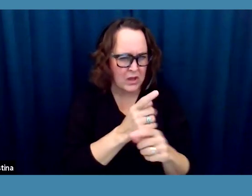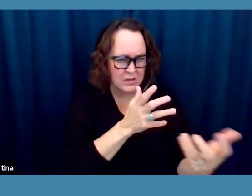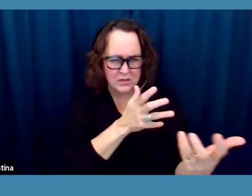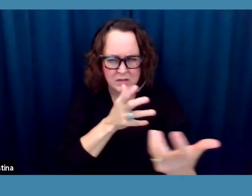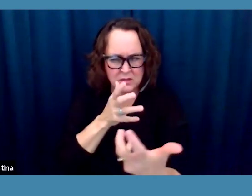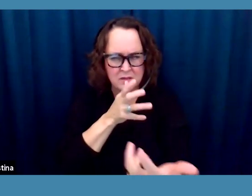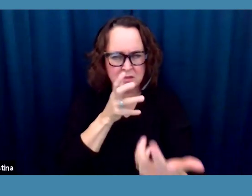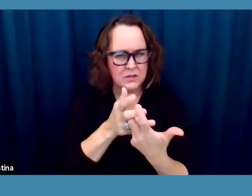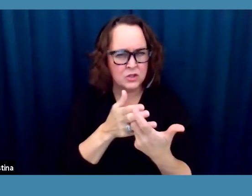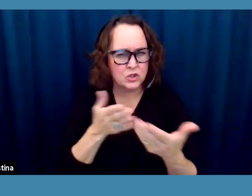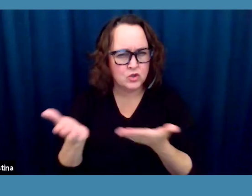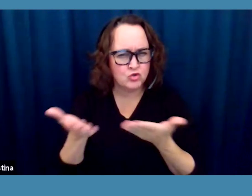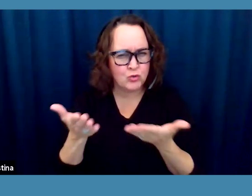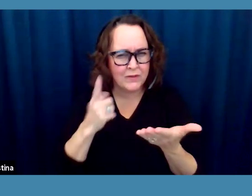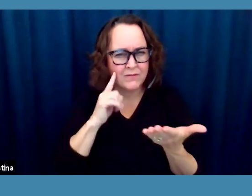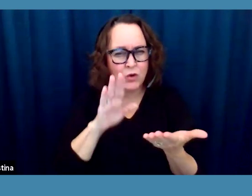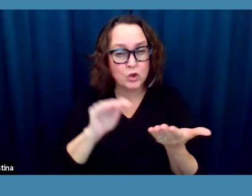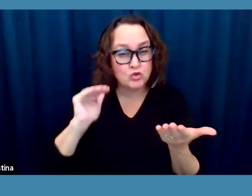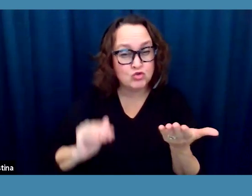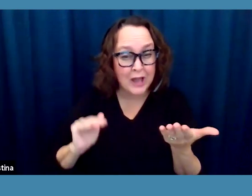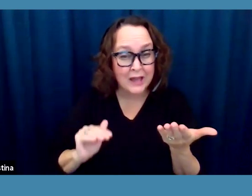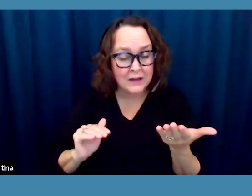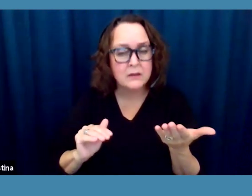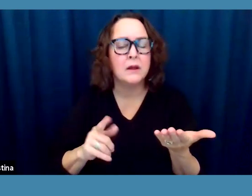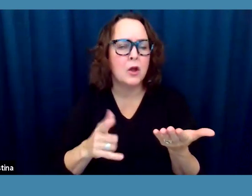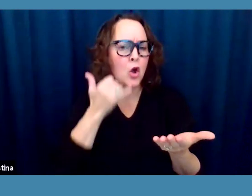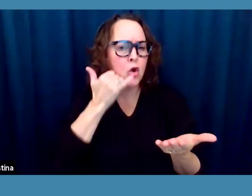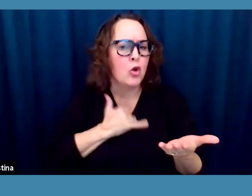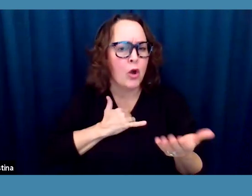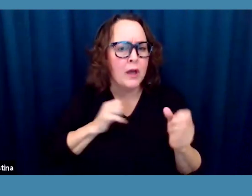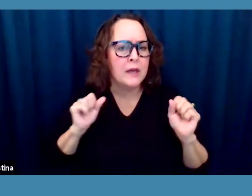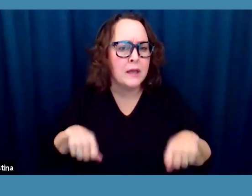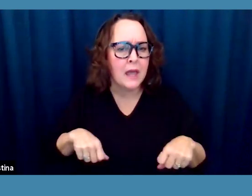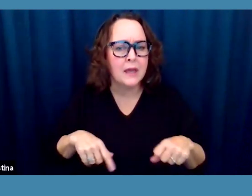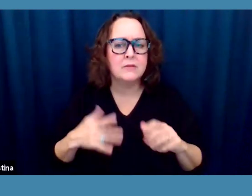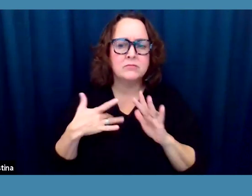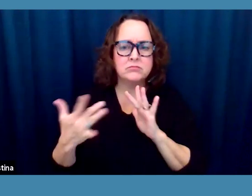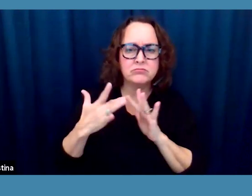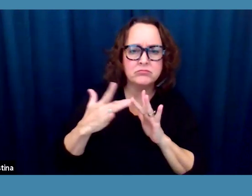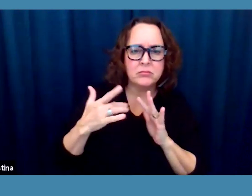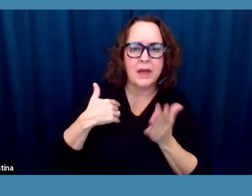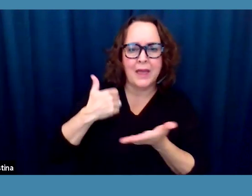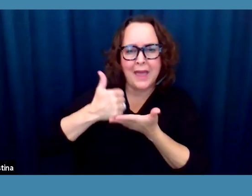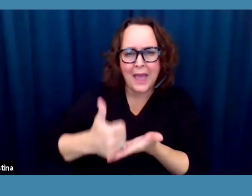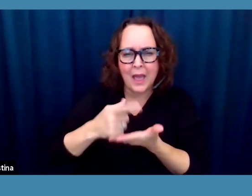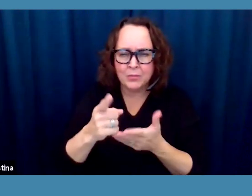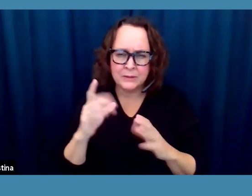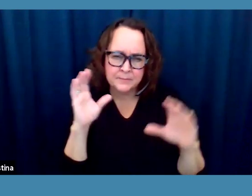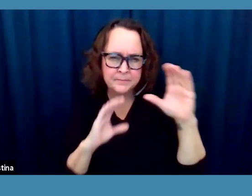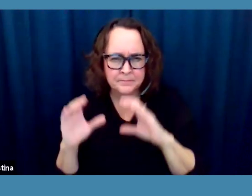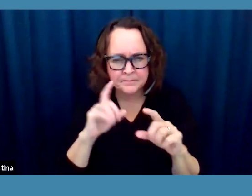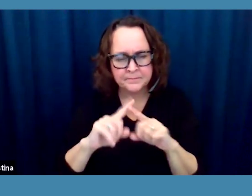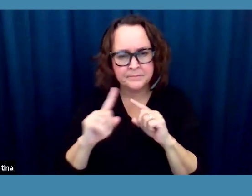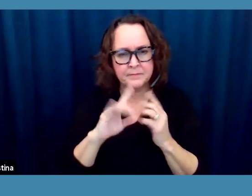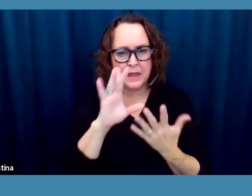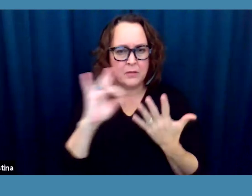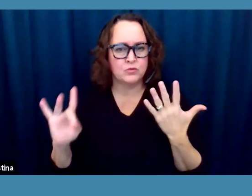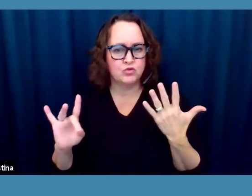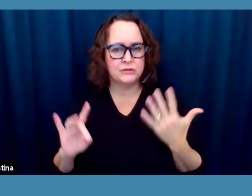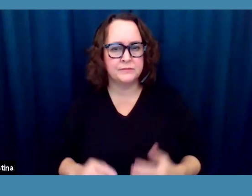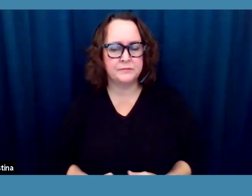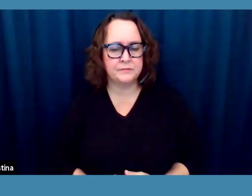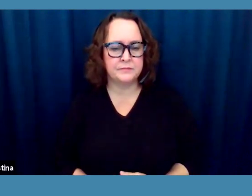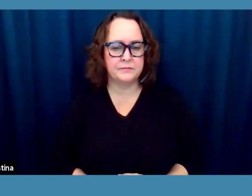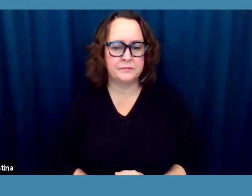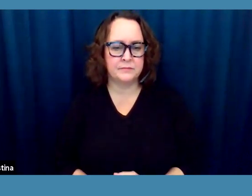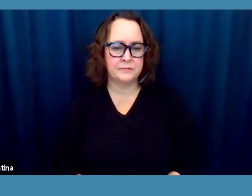for their medically complex child, again, please call us and we can help you navigate the various options.